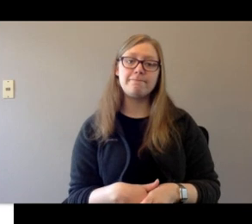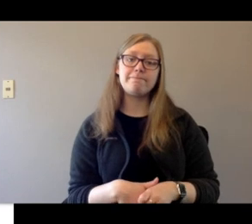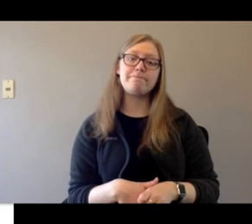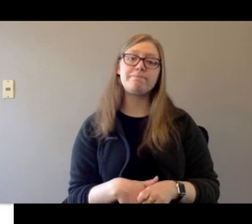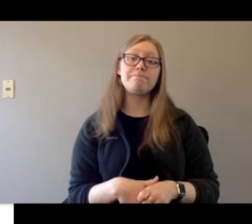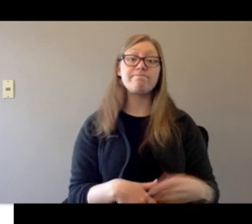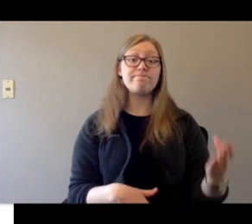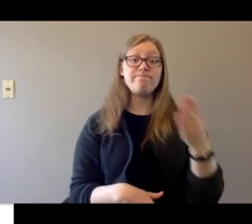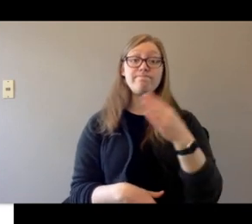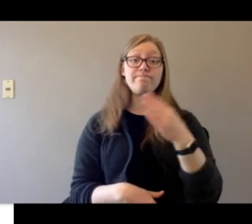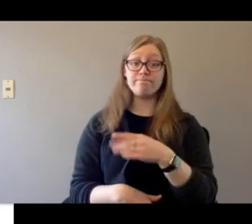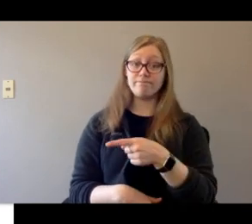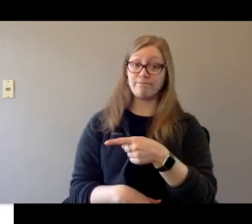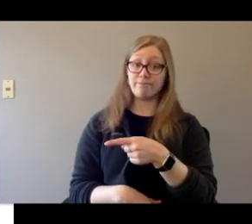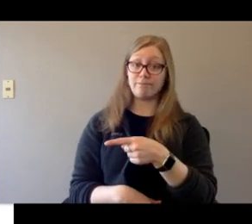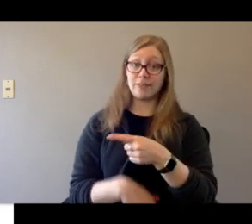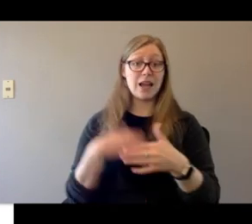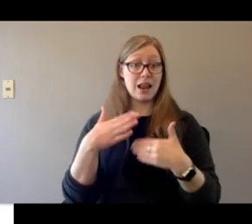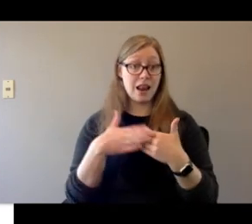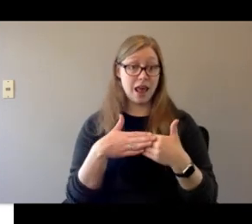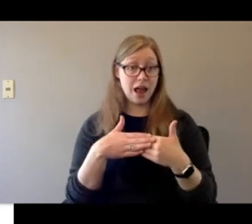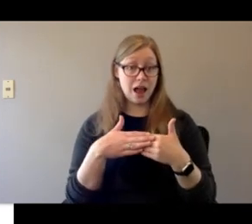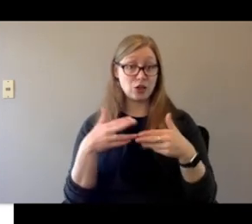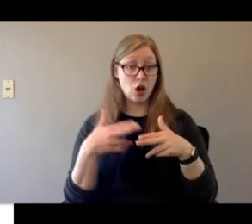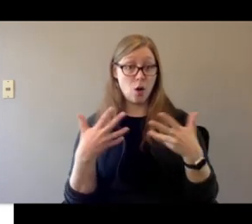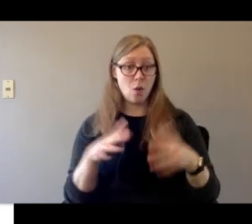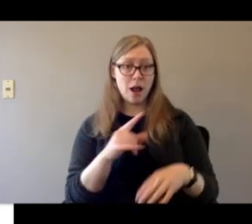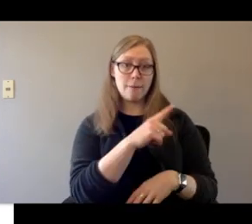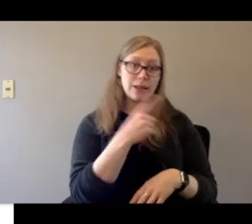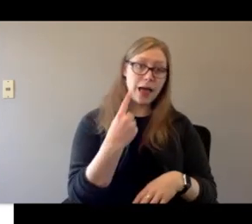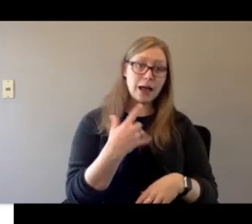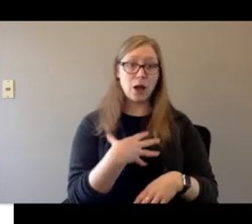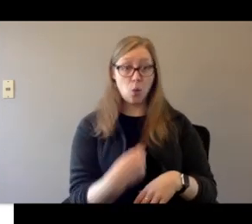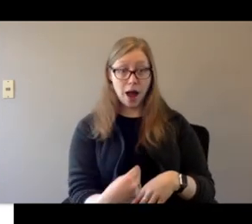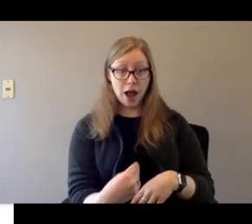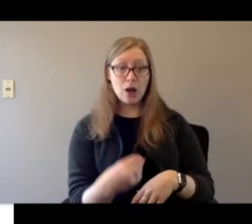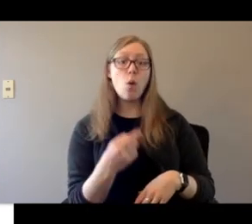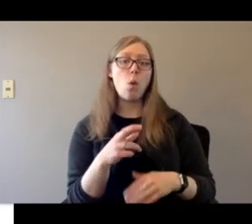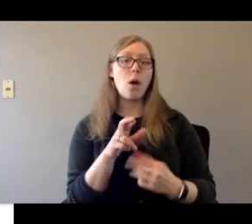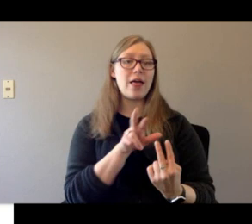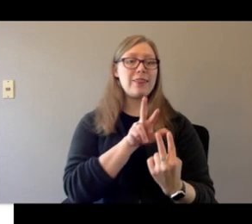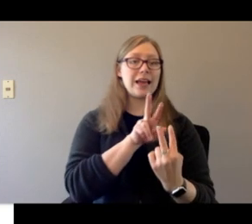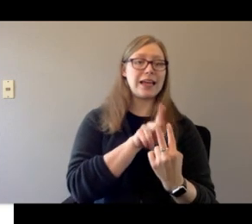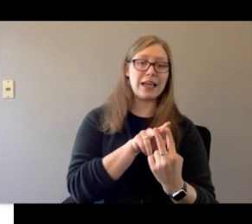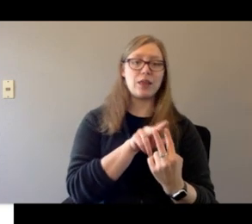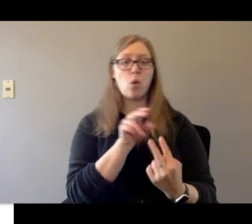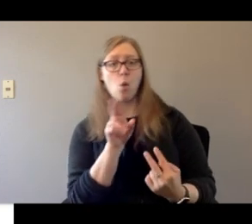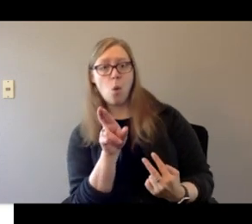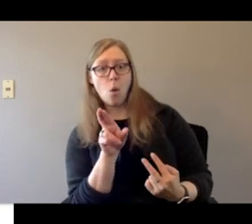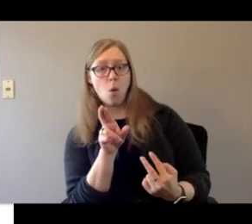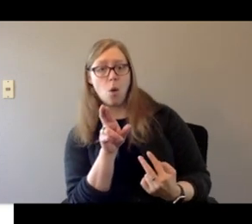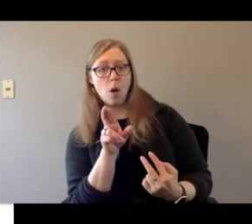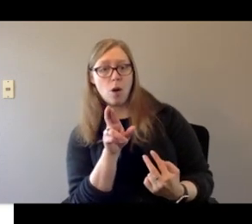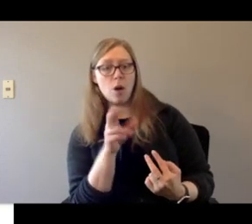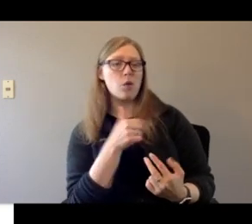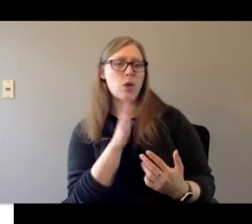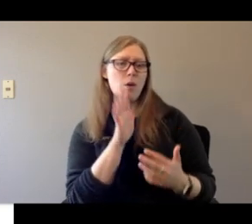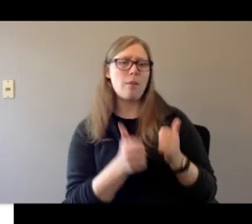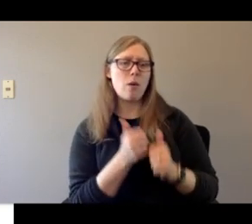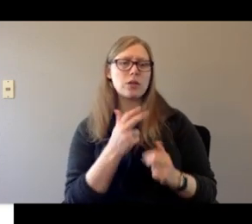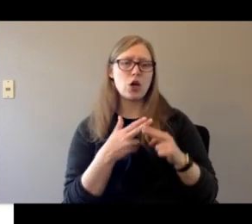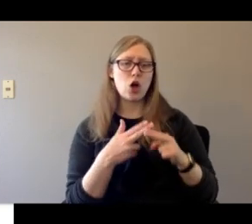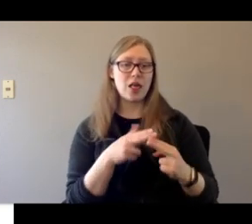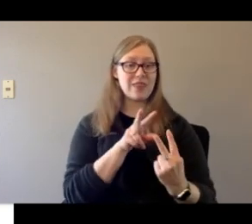The next logical fallacy that we're going to look at is called the black-white fallacy, or either or. We're going to mainly refer to it as an either